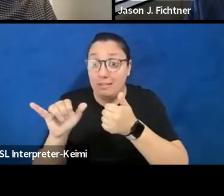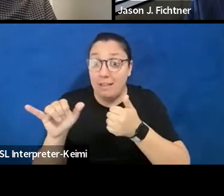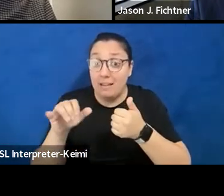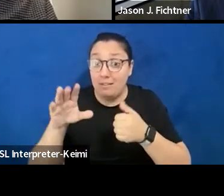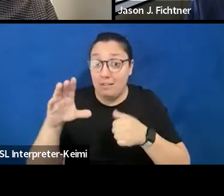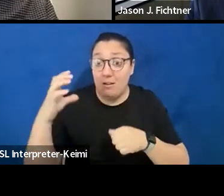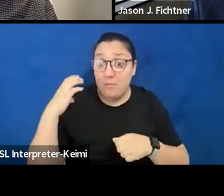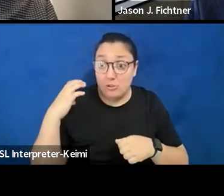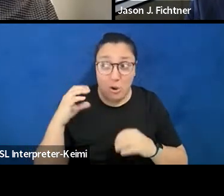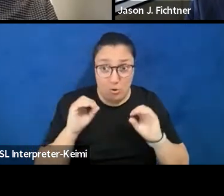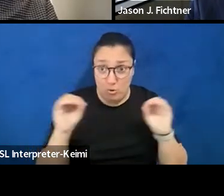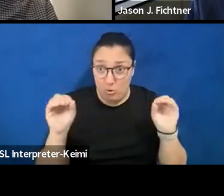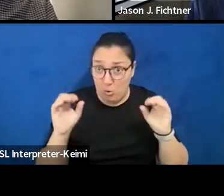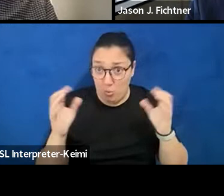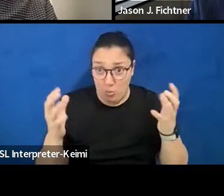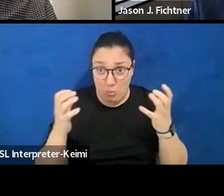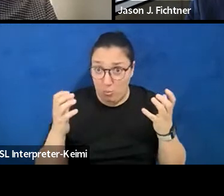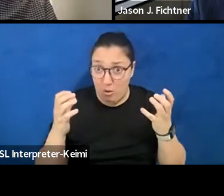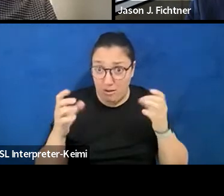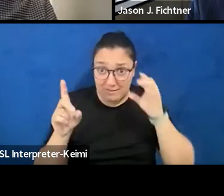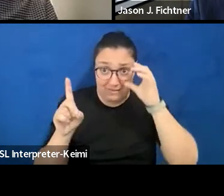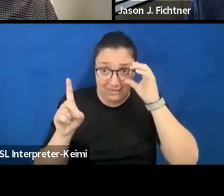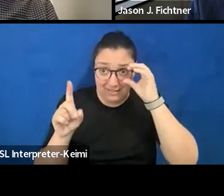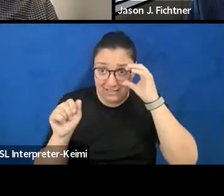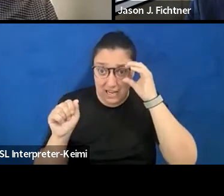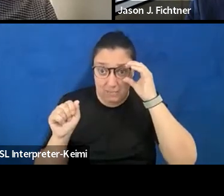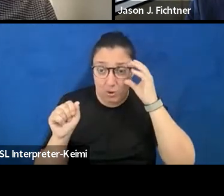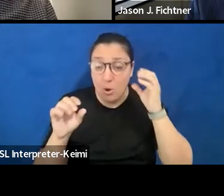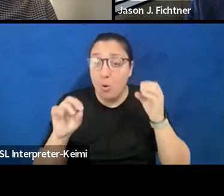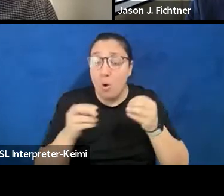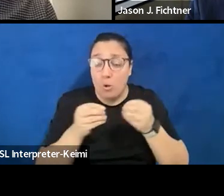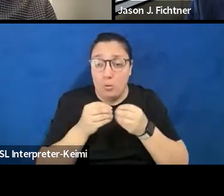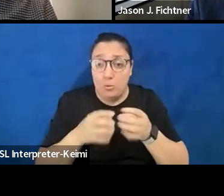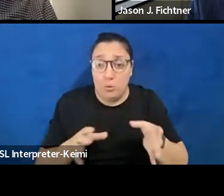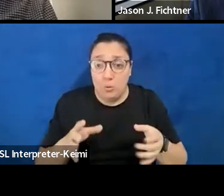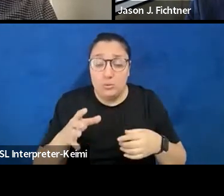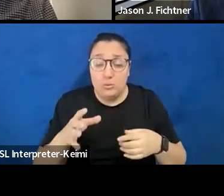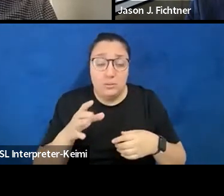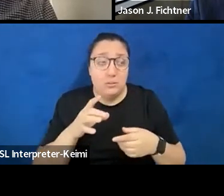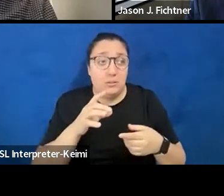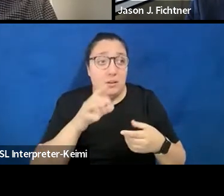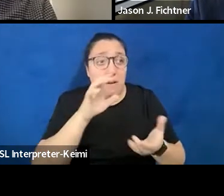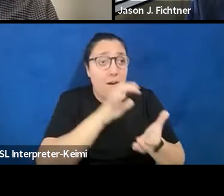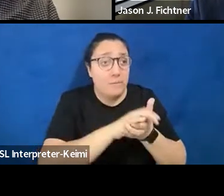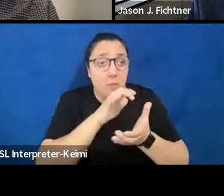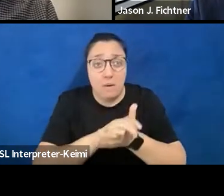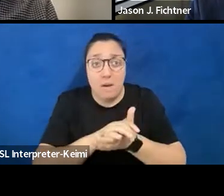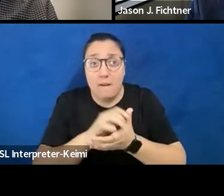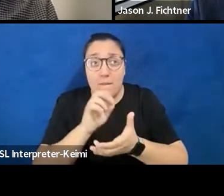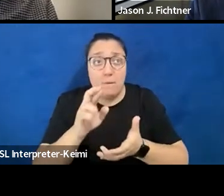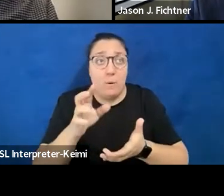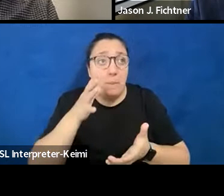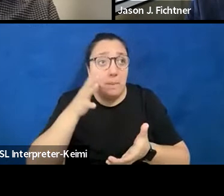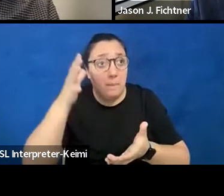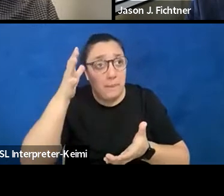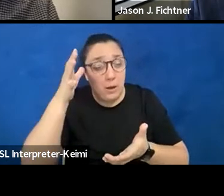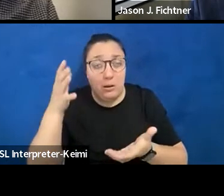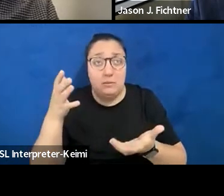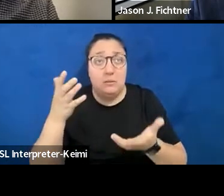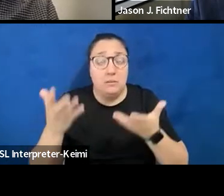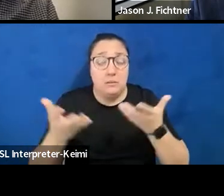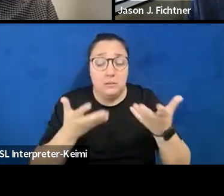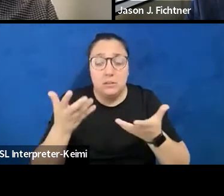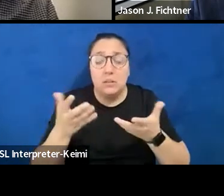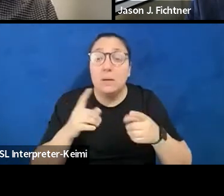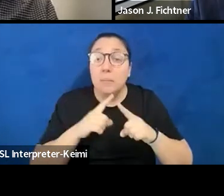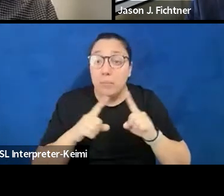to be disabled or to lose a spouse or a parent before their time. But Social Security can provide income